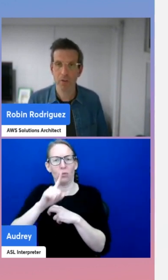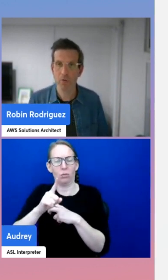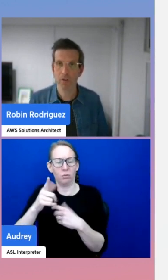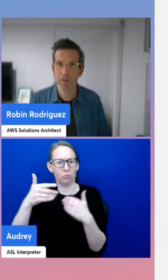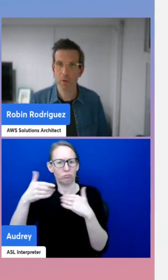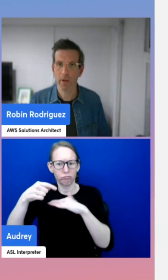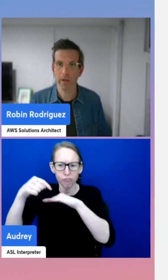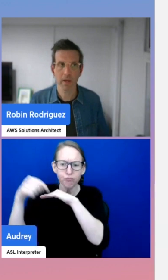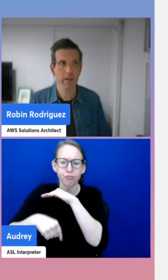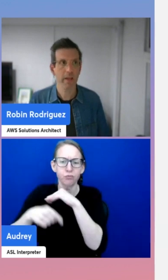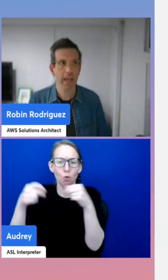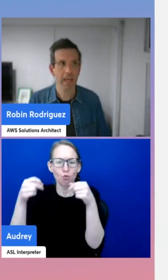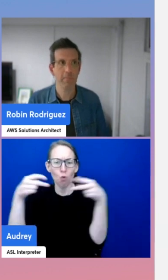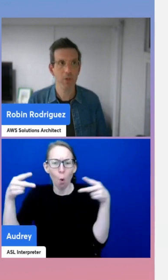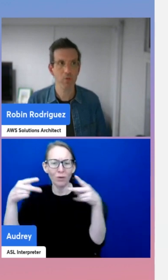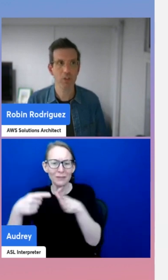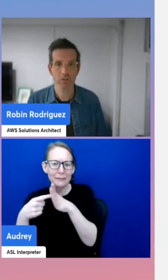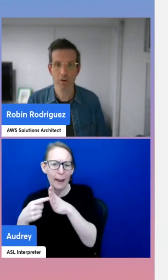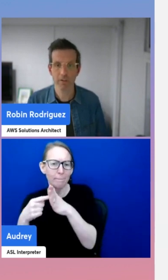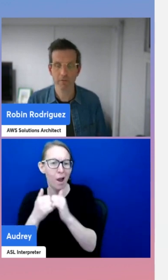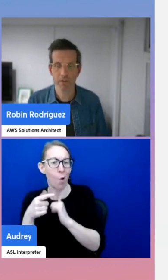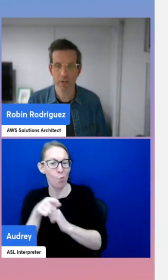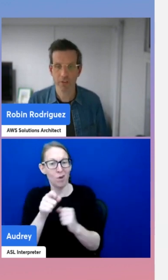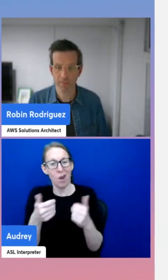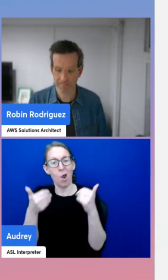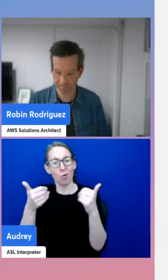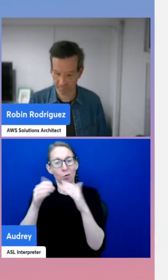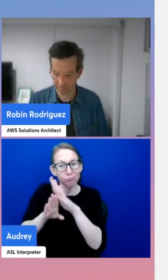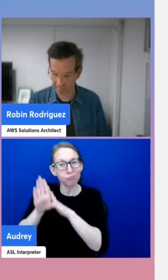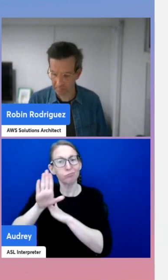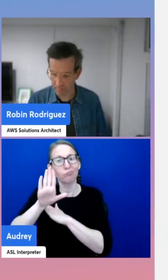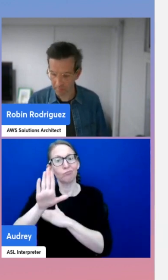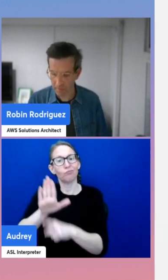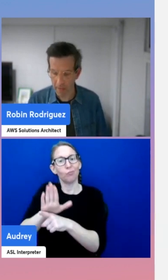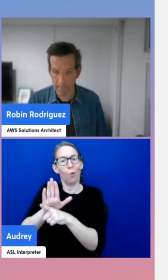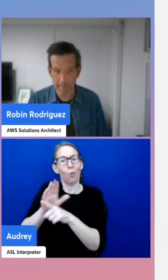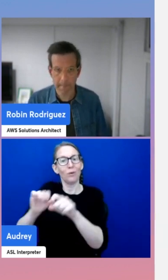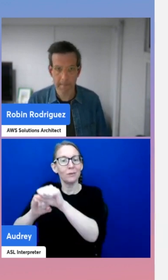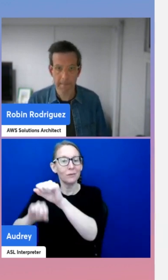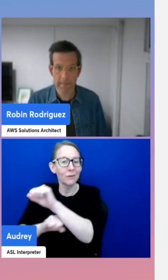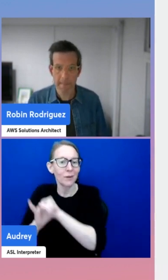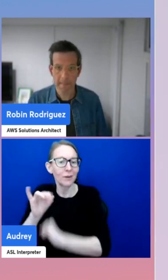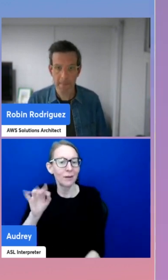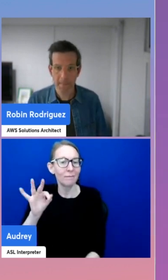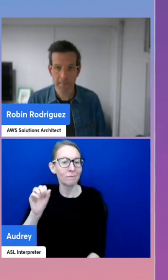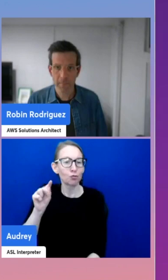how you could go ahead and build your own infrastructure.